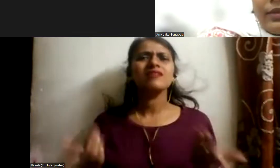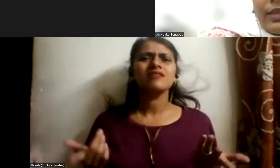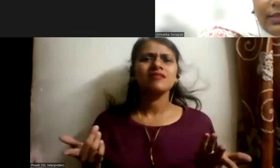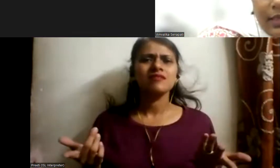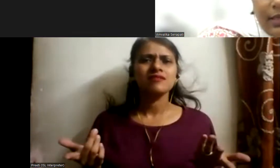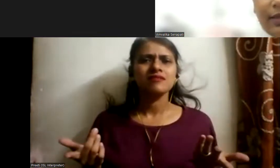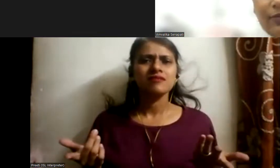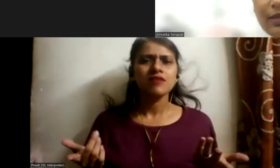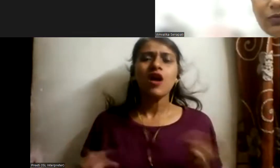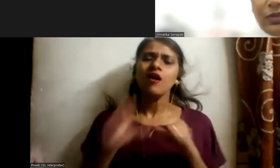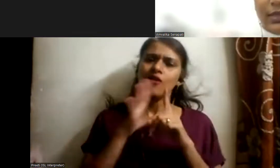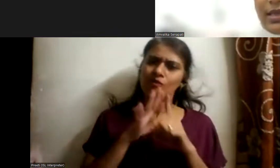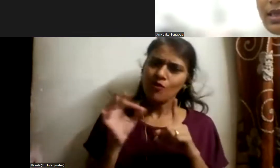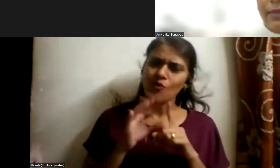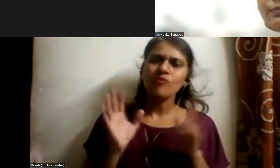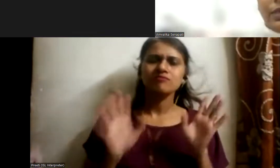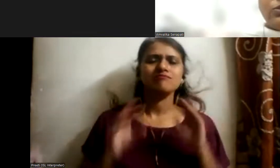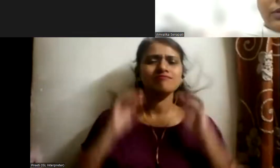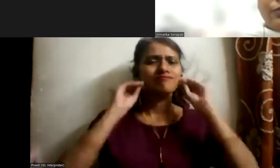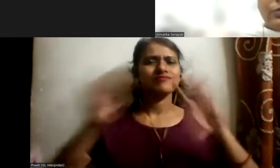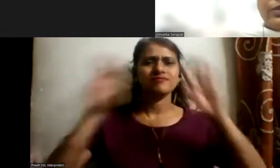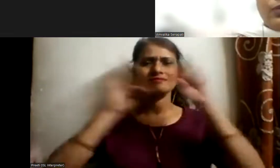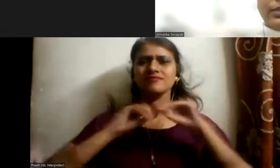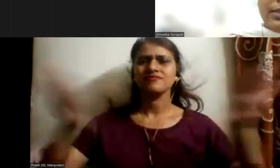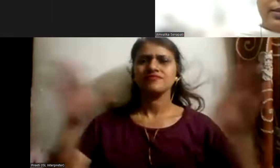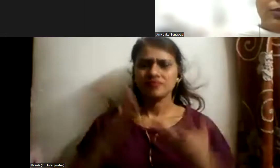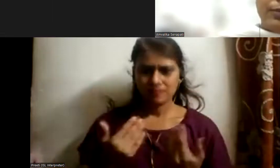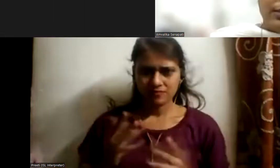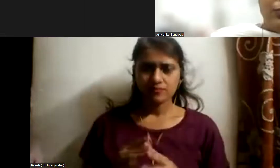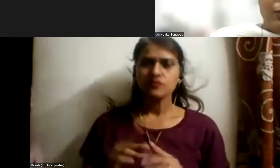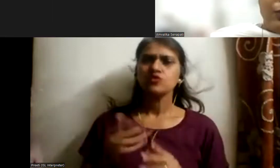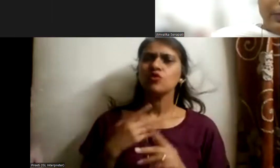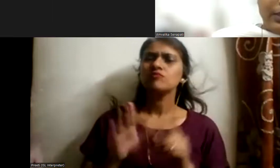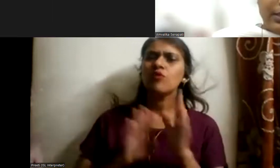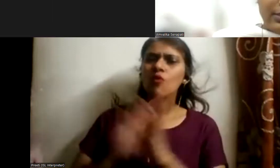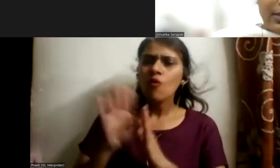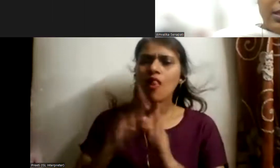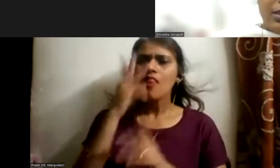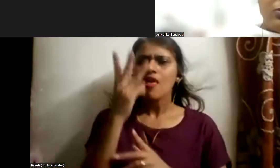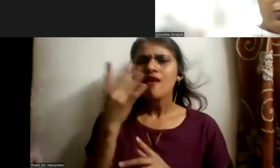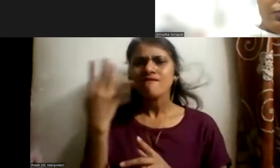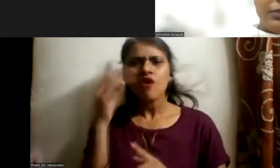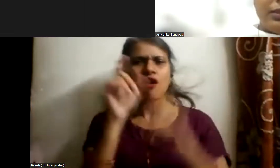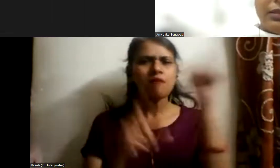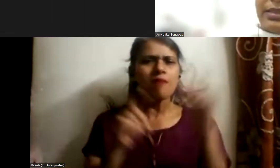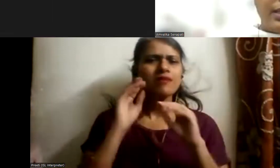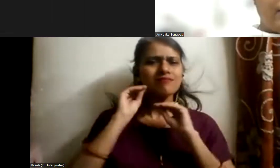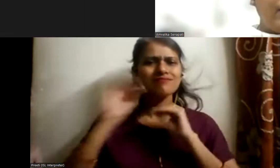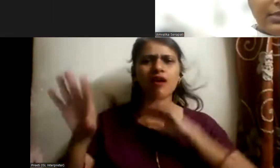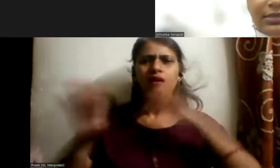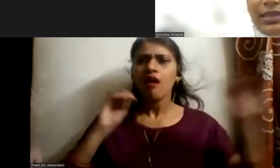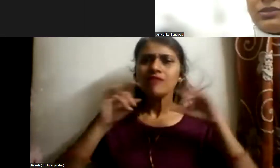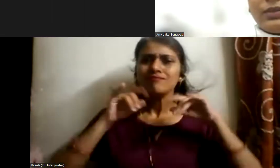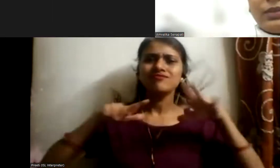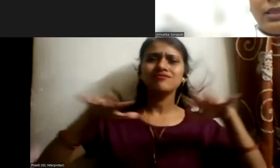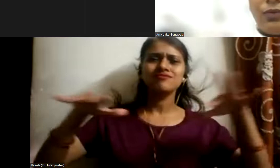it will have a cascading effect, won't it? I mean, each one of us will go and inform another 3-4 people at least. So I think awareness is